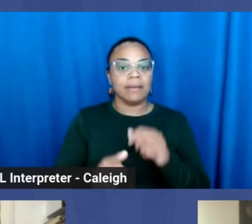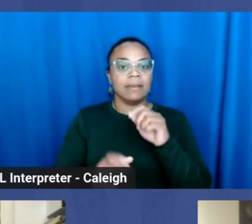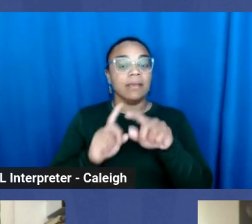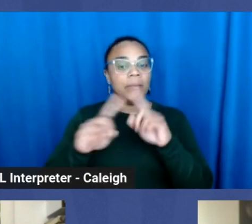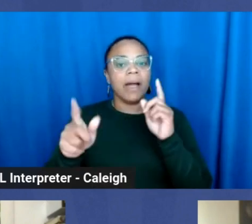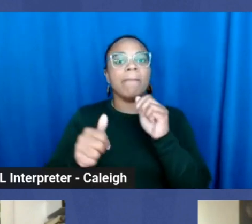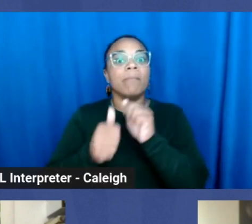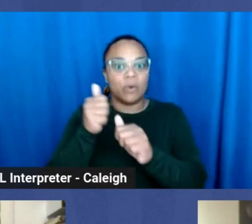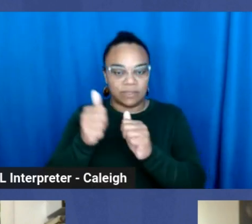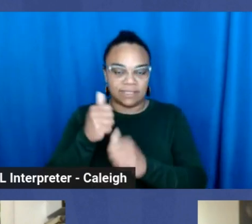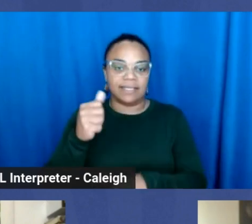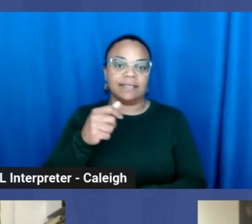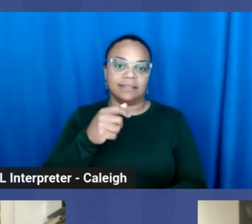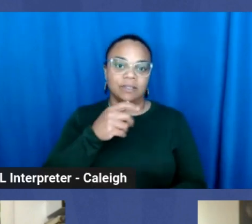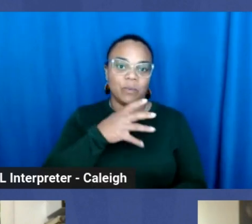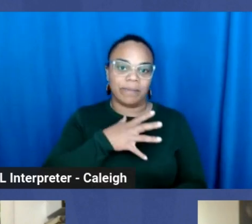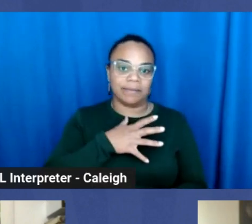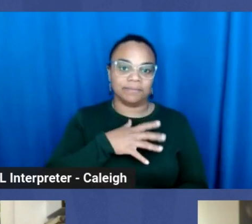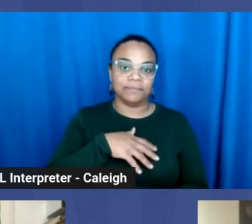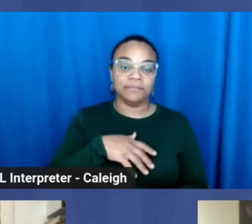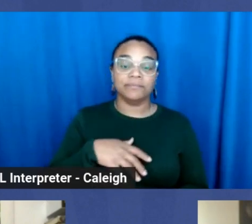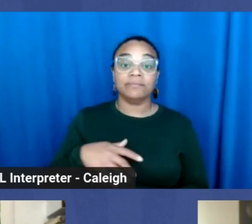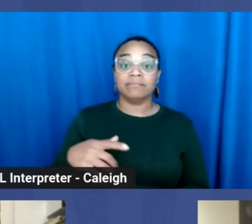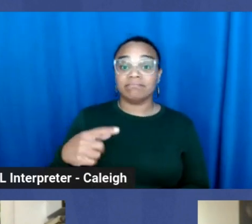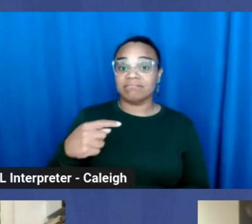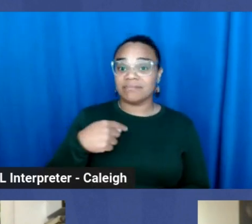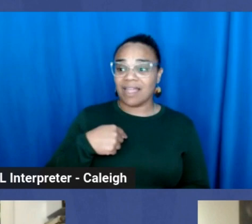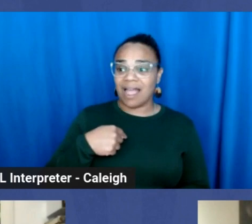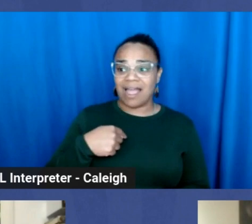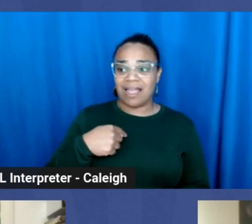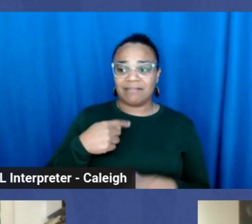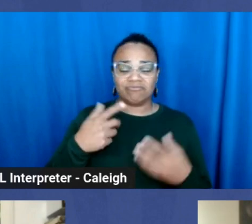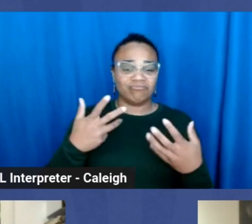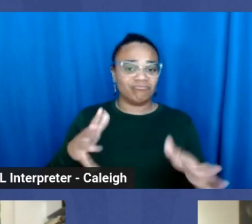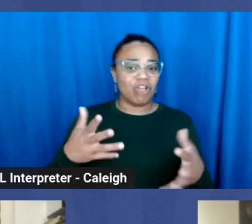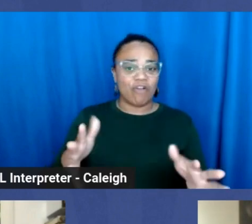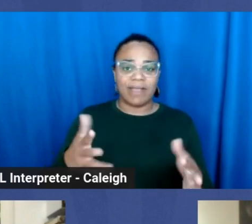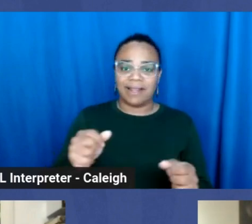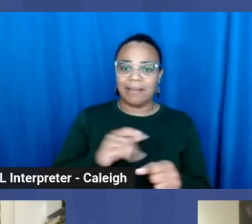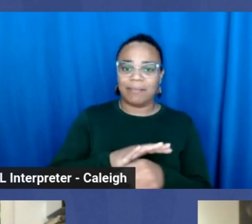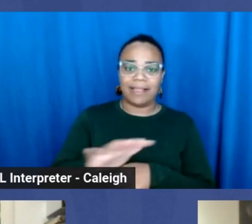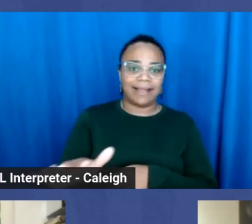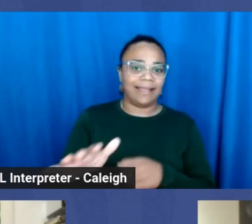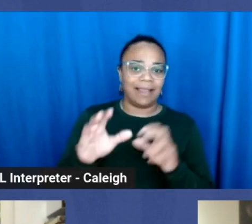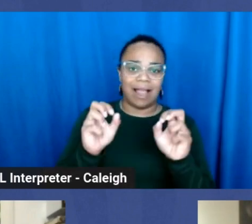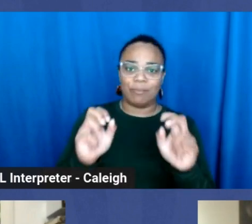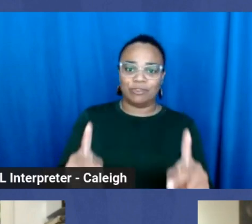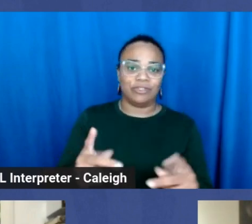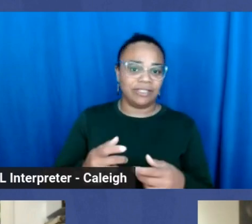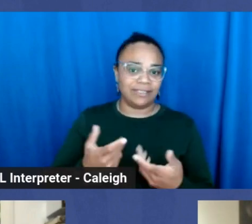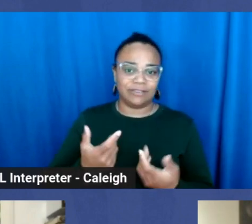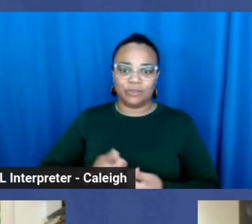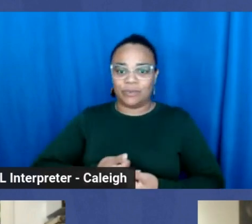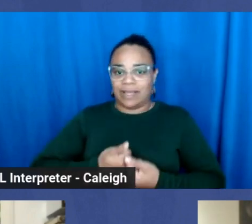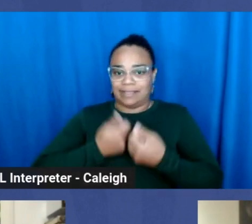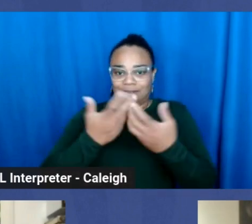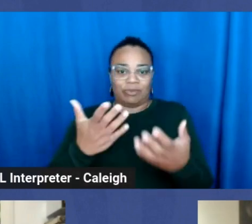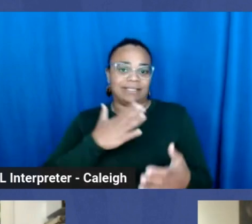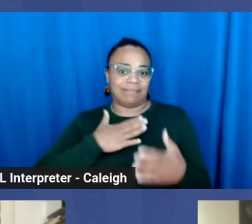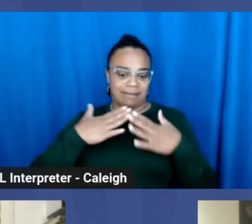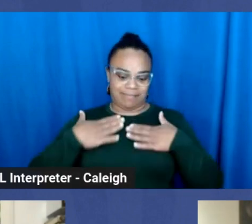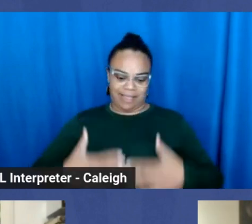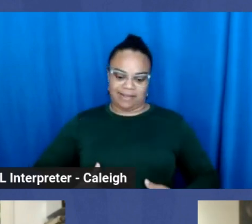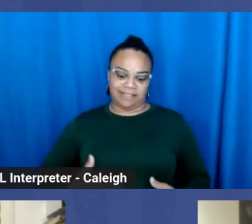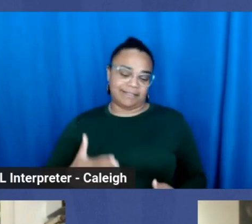said, I have had ample amount of opportunities to express my body in different ways. We have